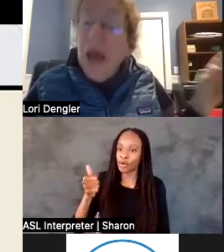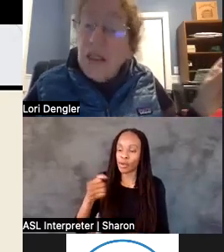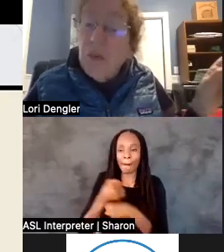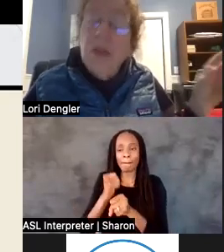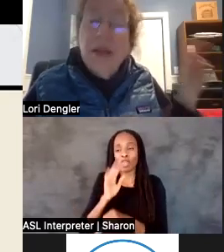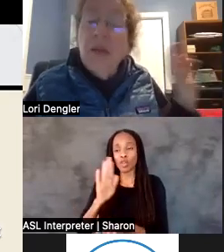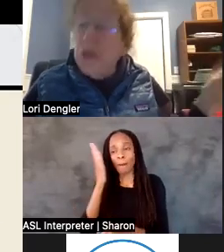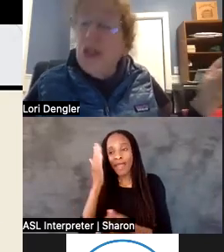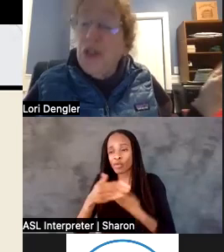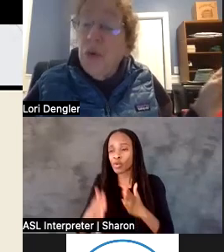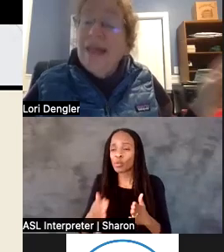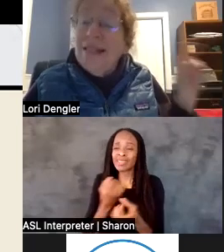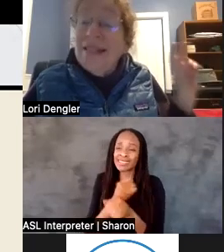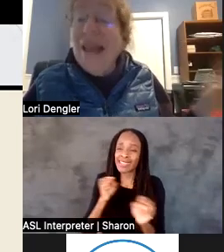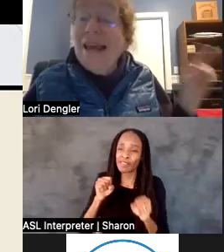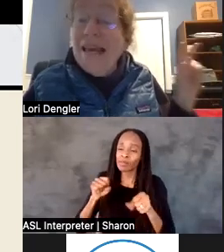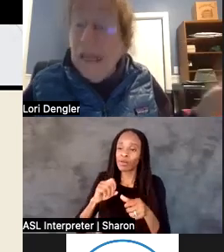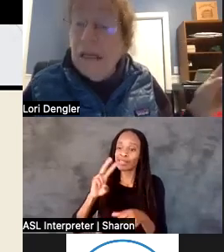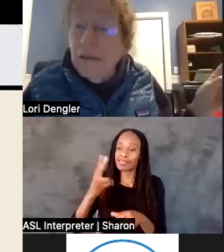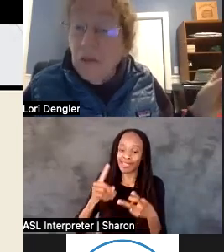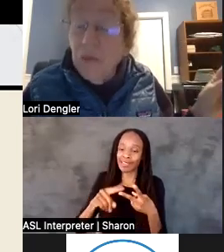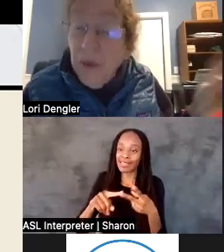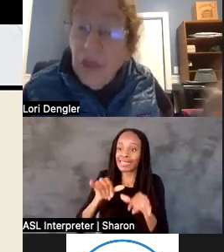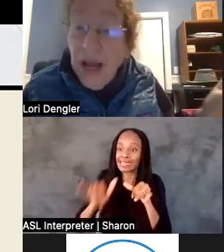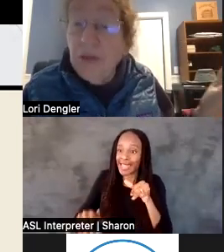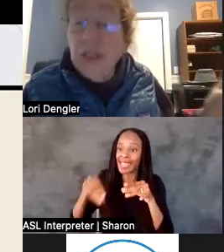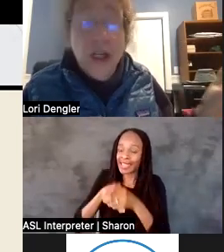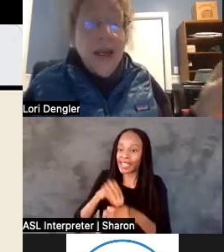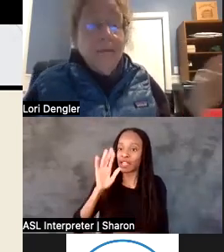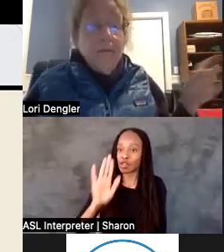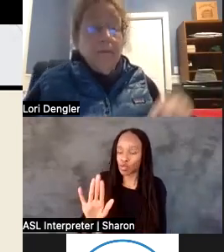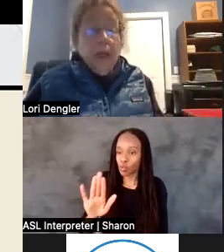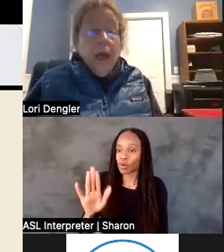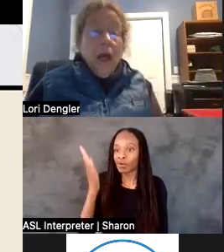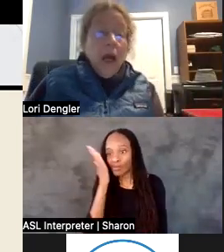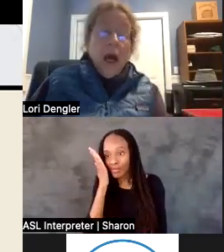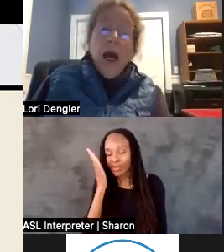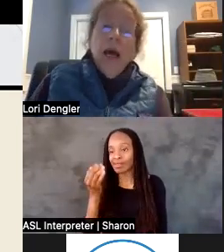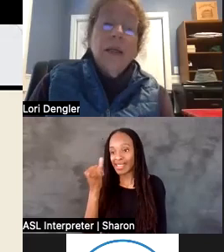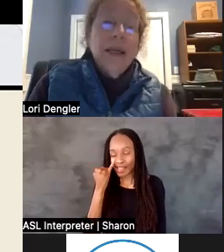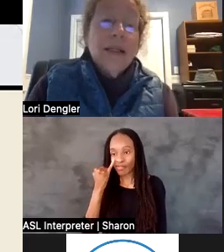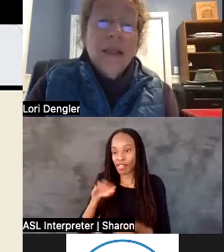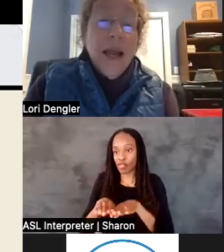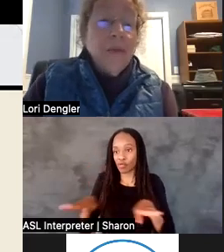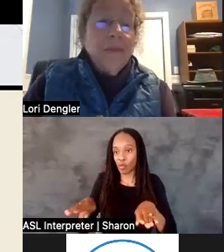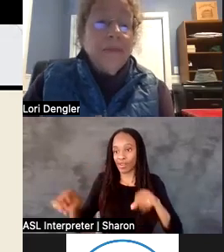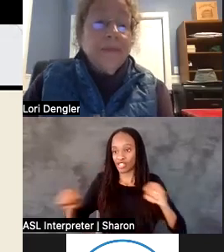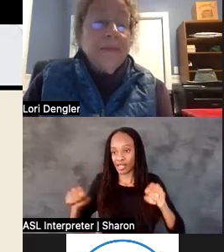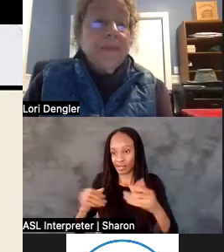as possible. And number two, stay in it when the ground is shaking. Next